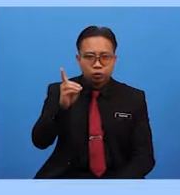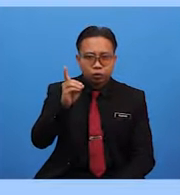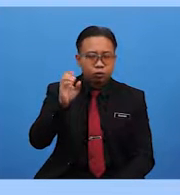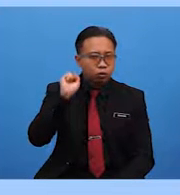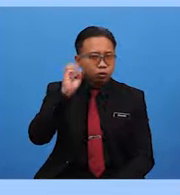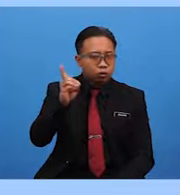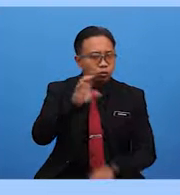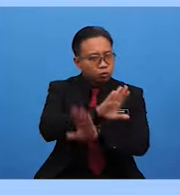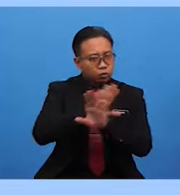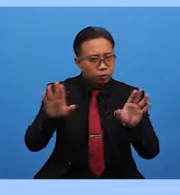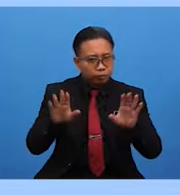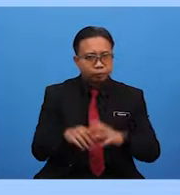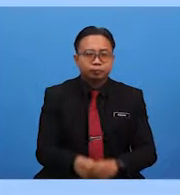not.